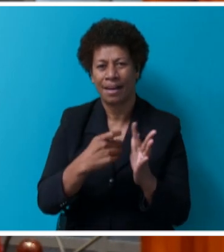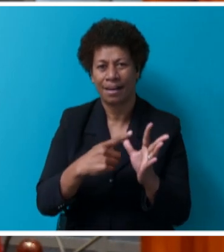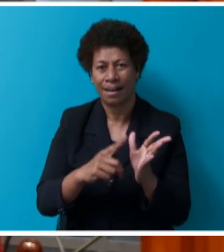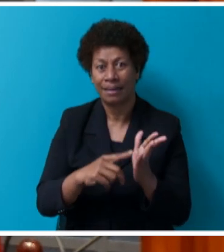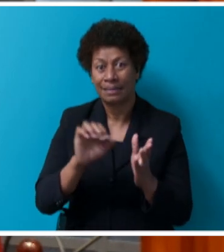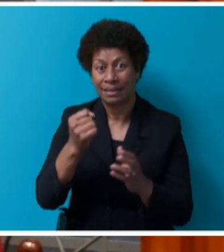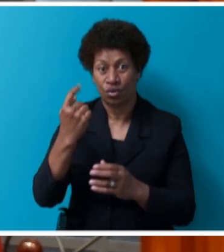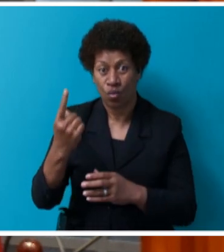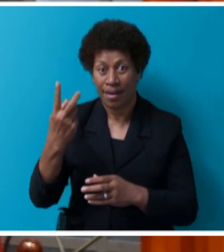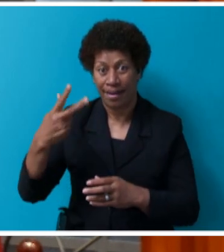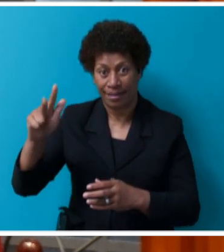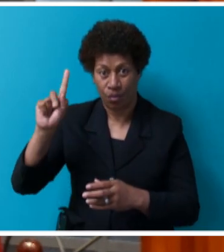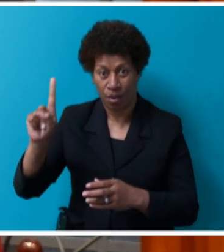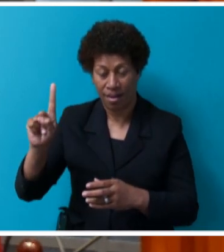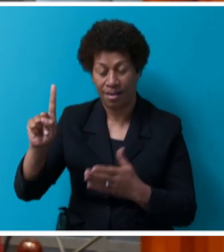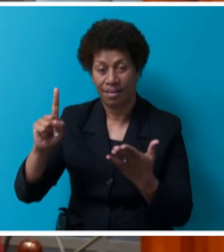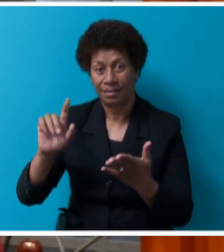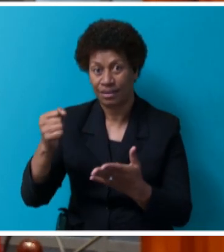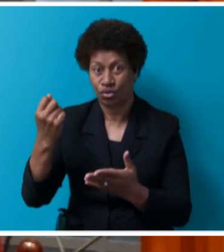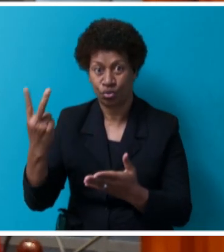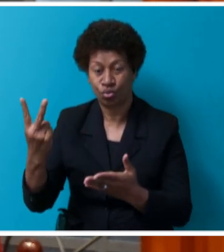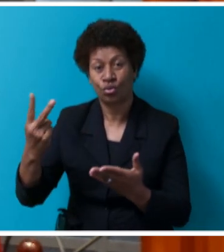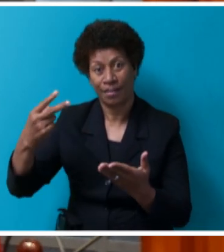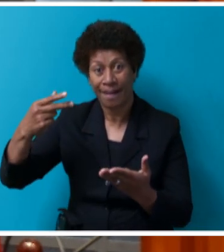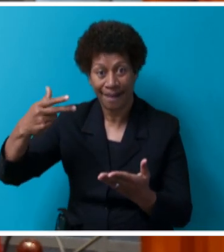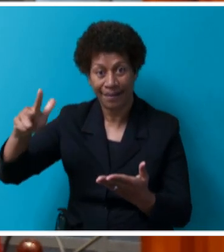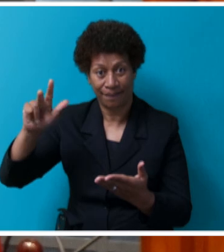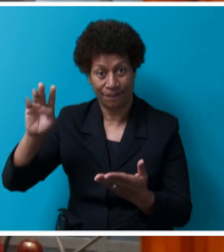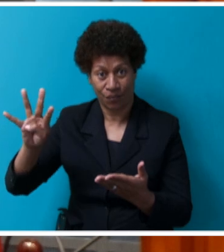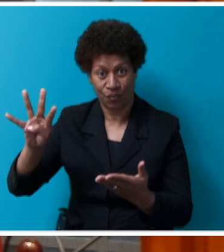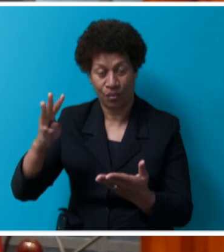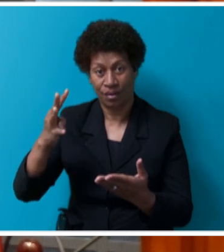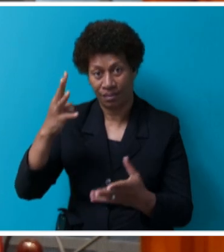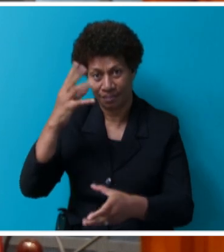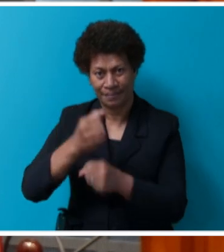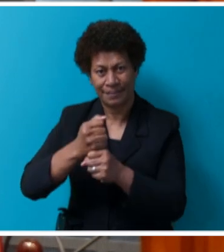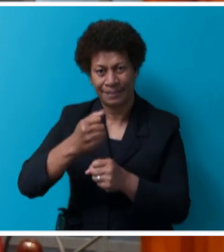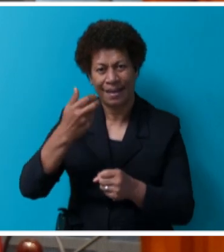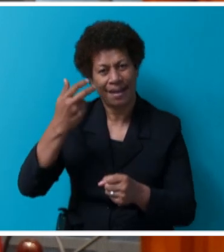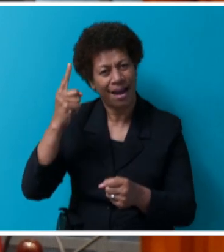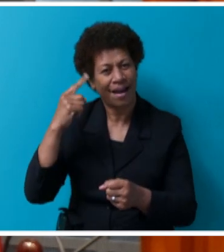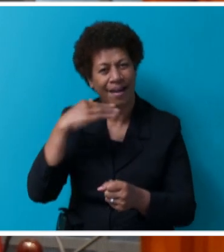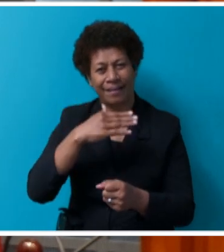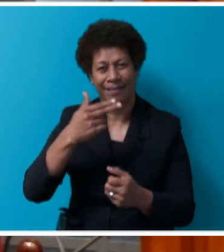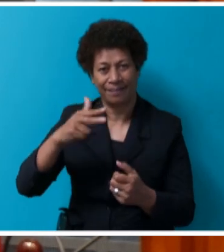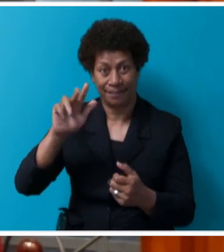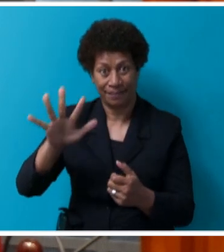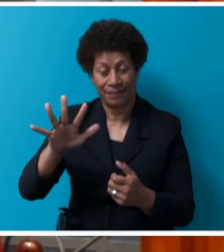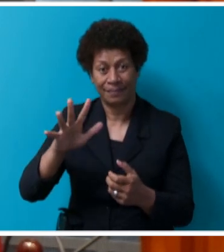81, session 2, 64, number of students, 145, number of ECE teachers,